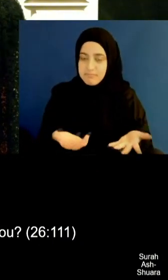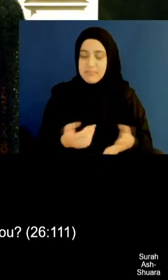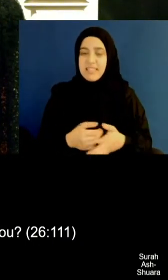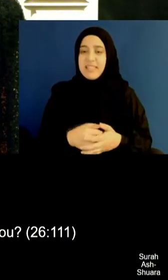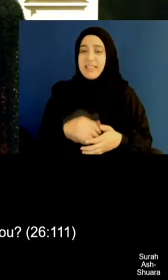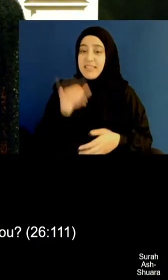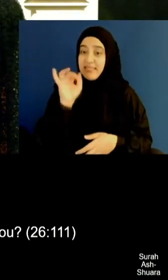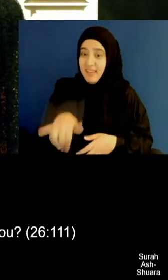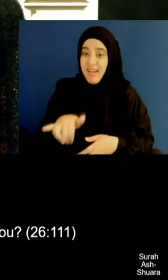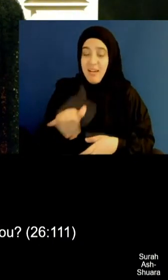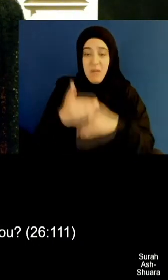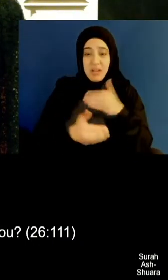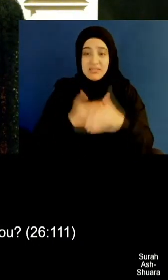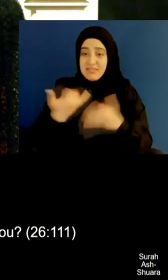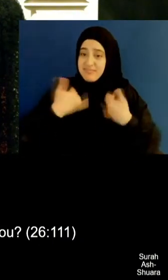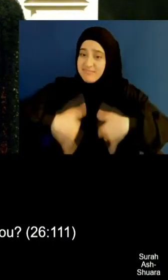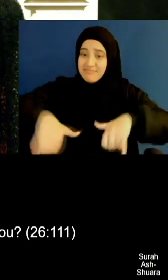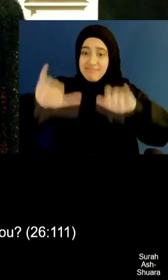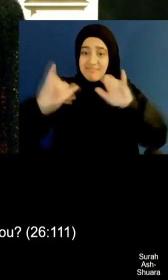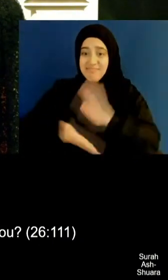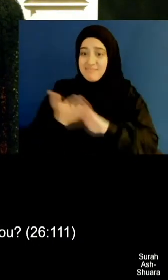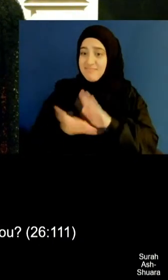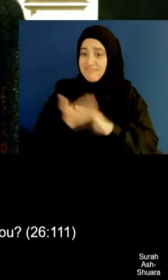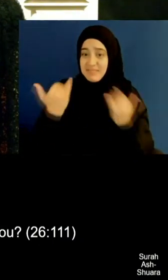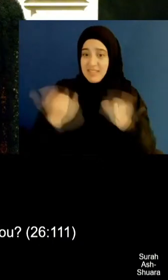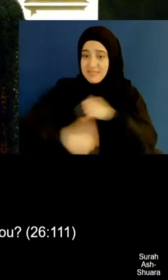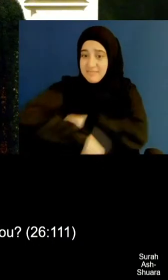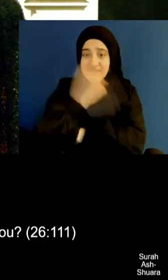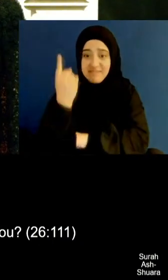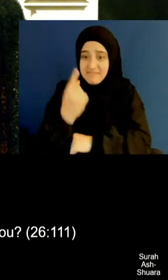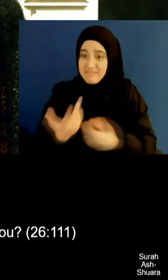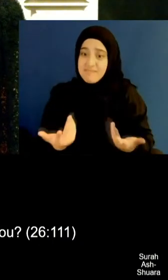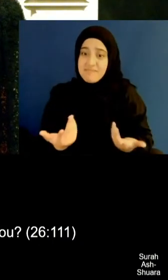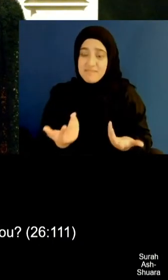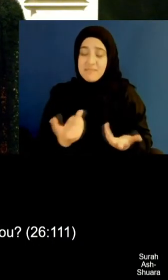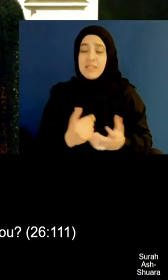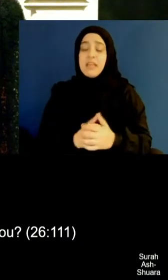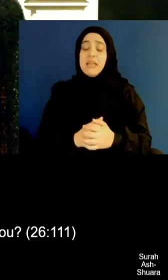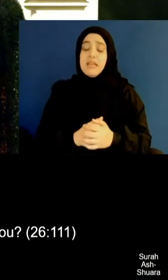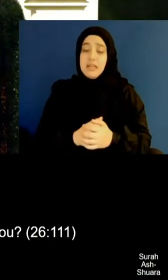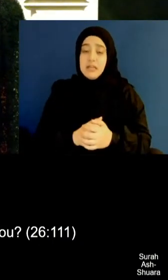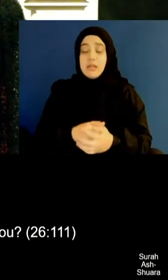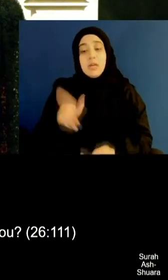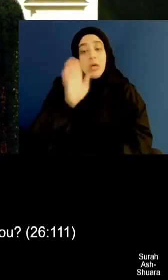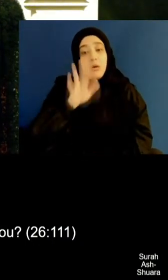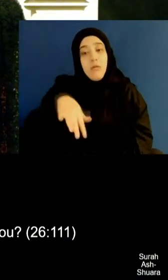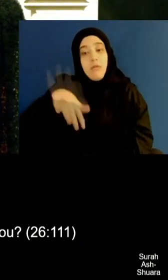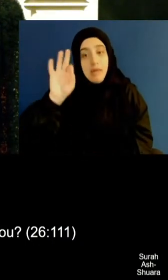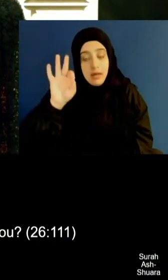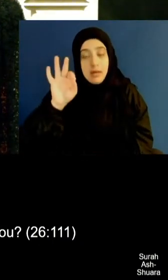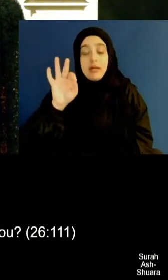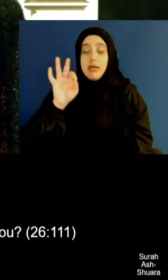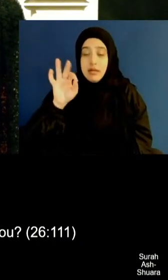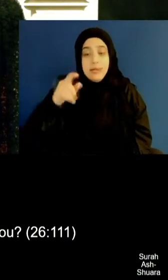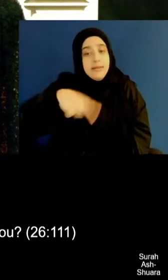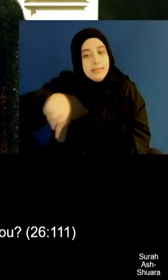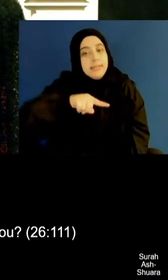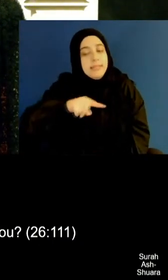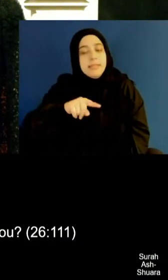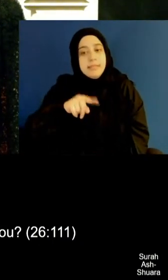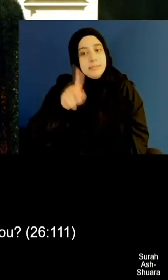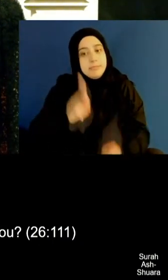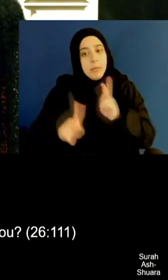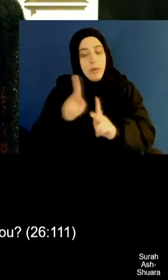this day and age. For you find, they came to Nabiullah Nuh and they said to him, message